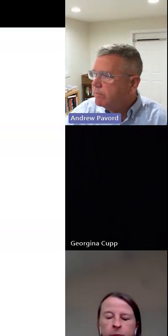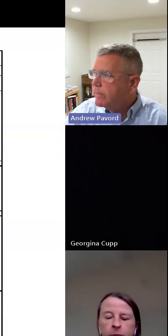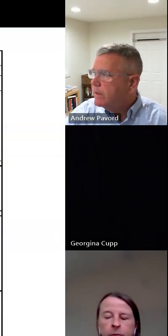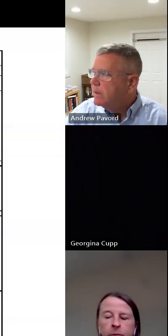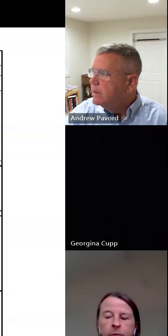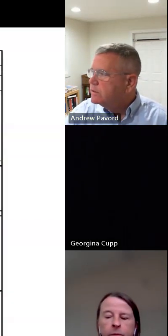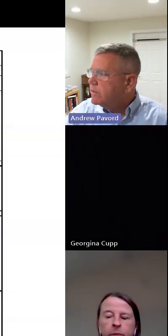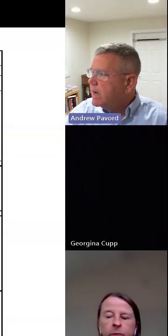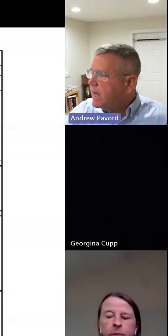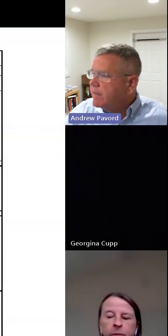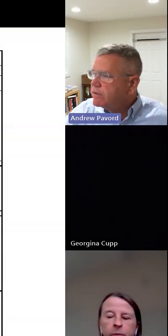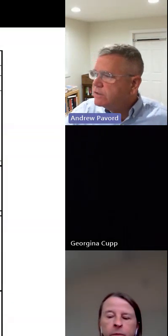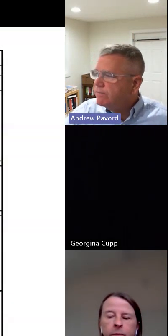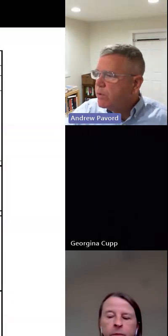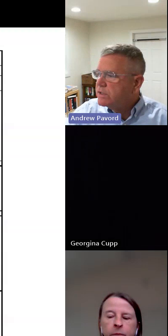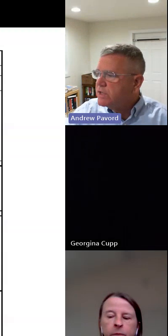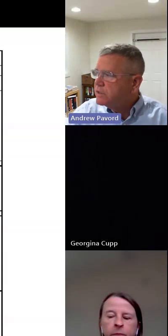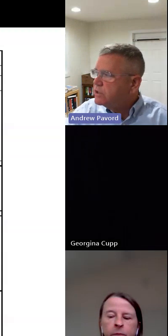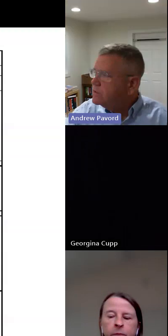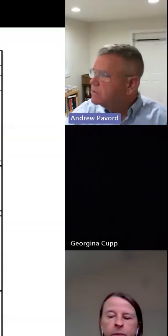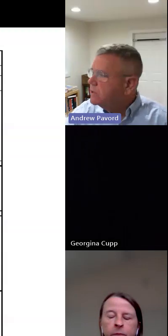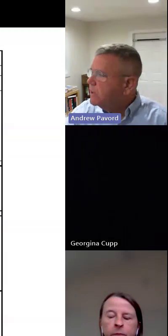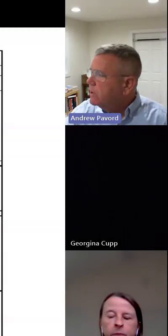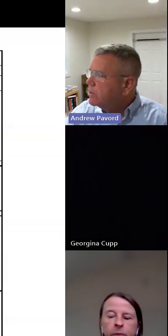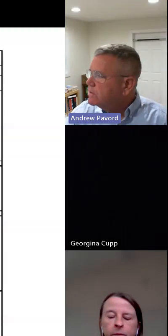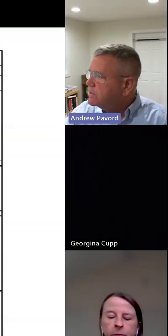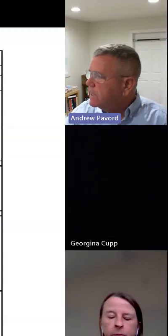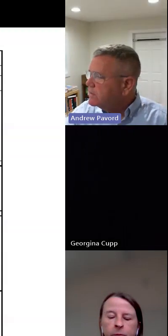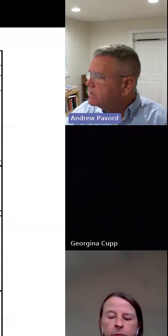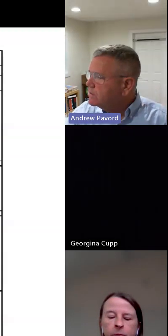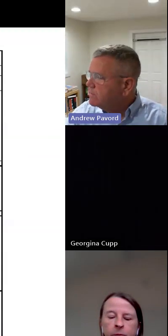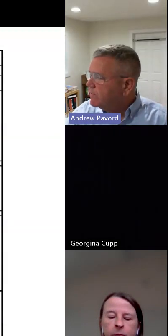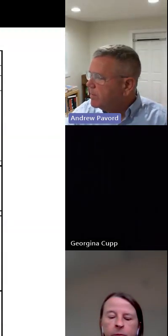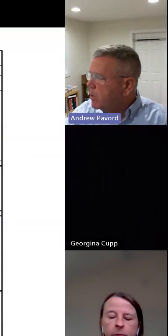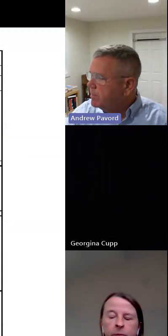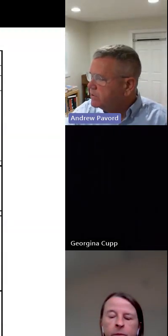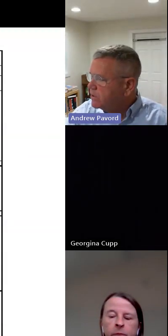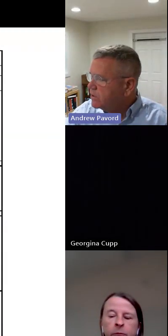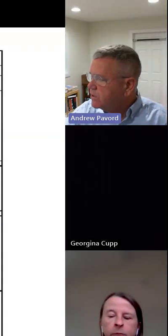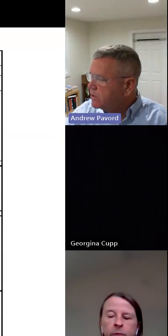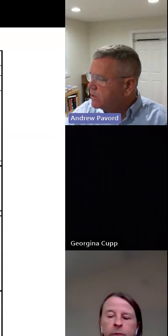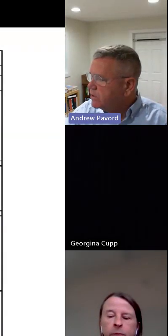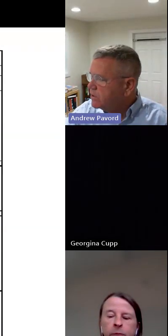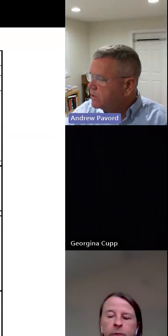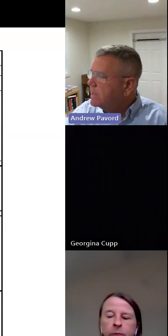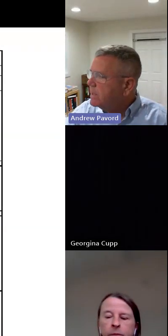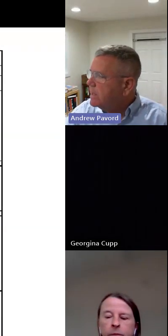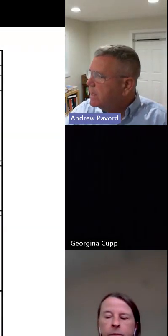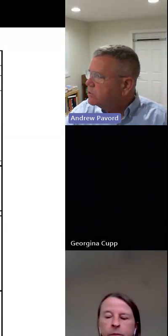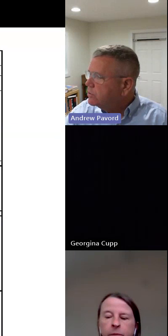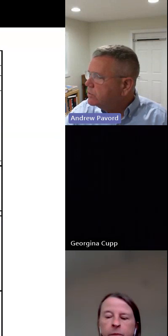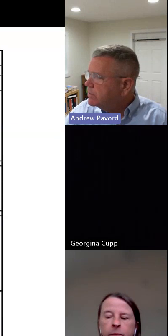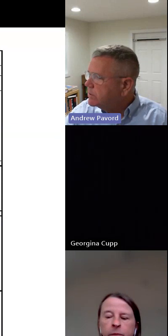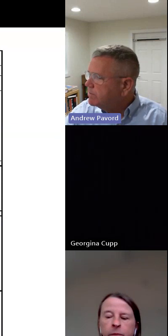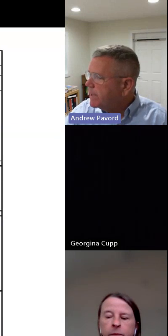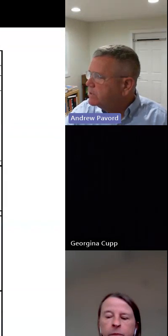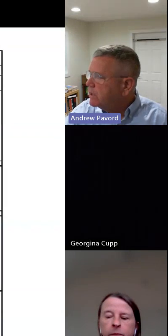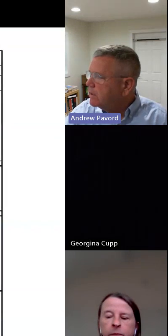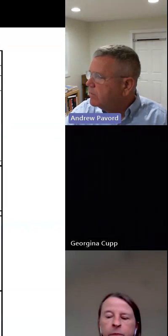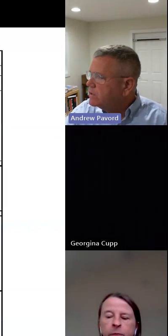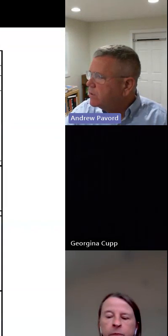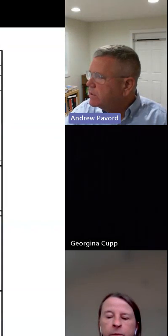detail. So that, again, there's the 4 sections. You can see this is from OMB Circular A11, and it shows you